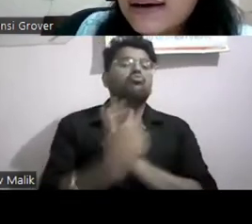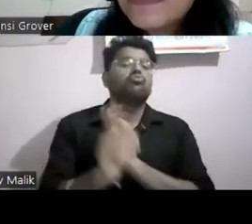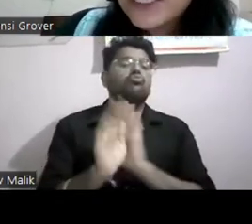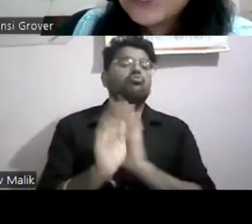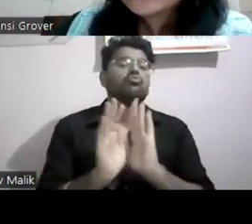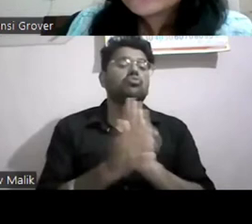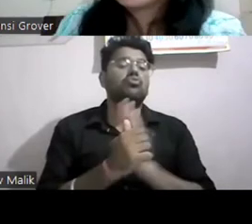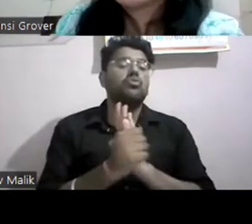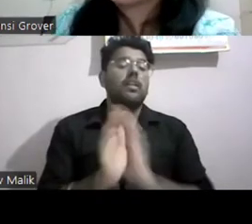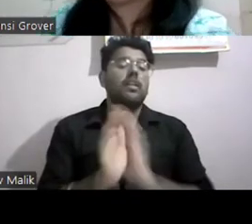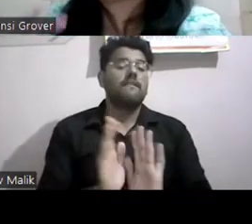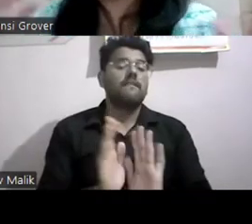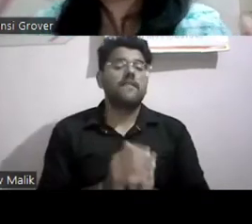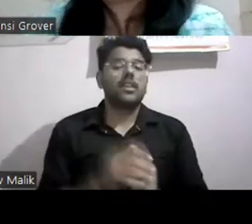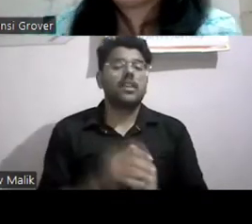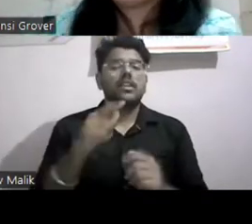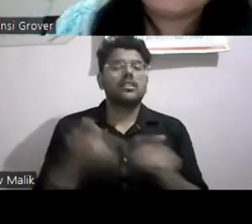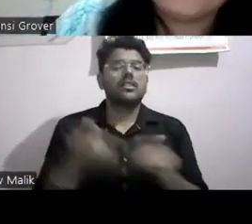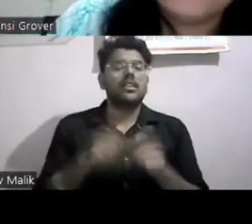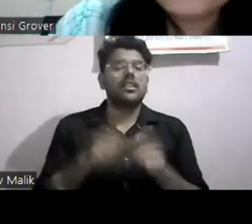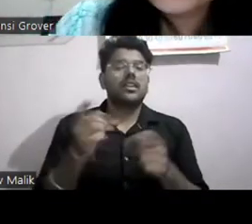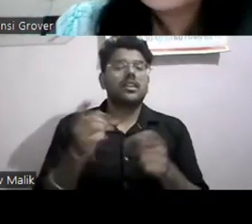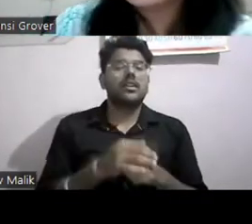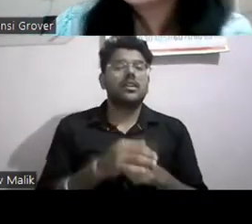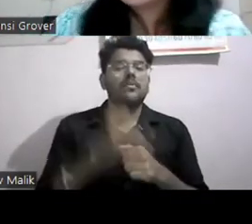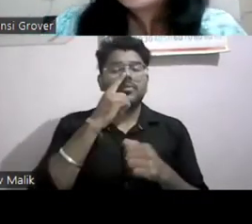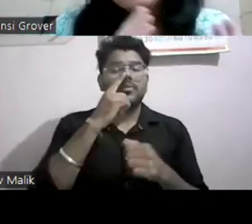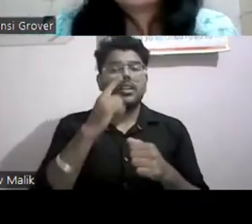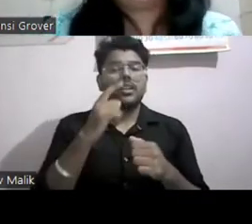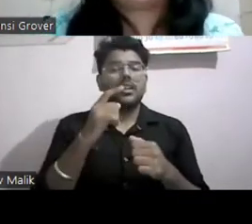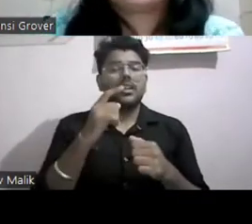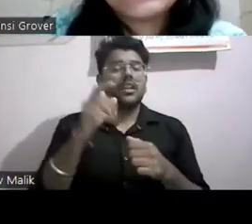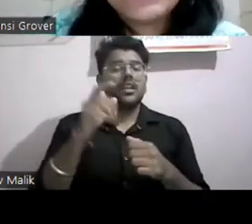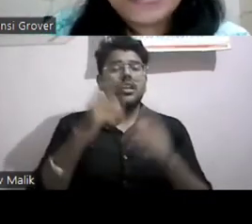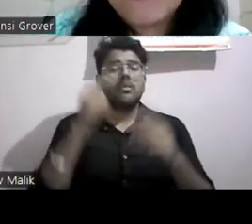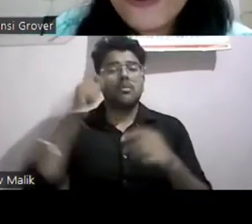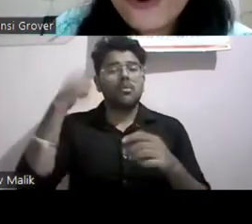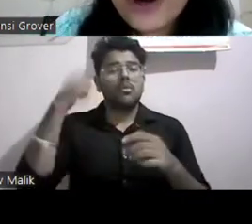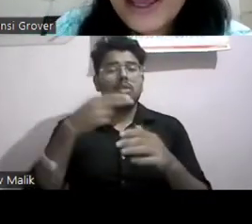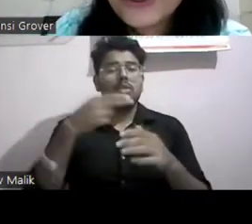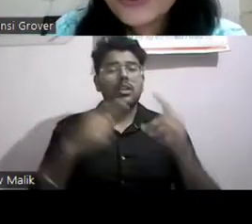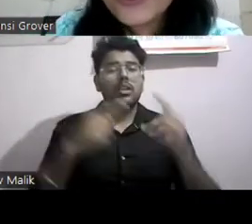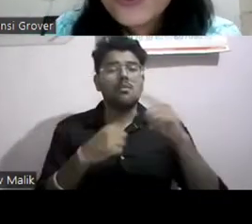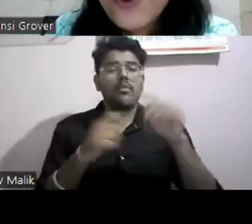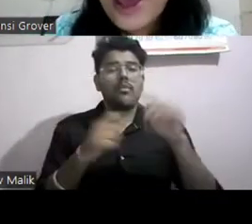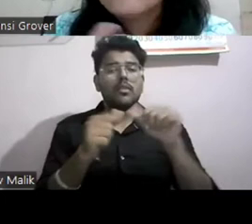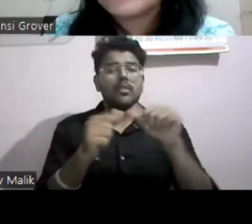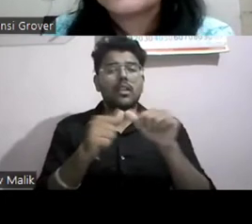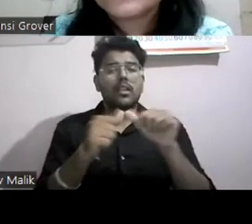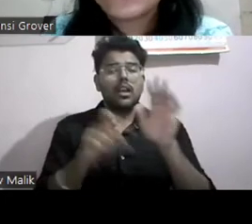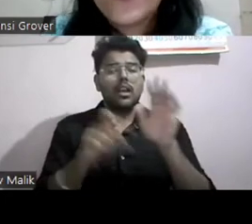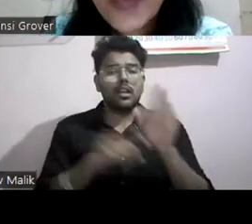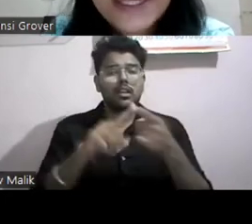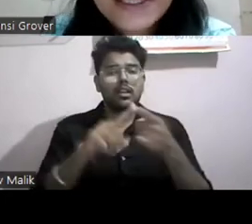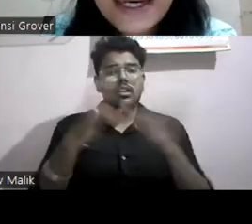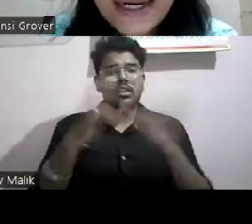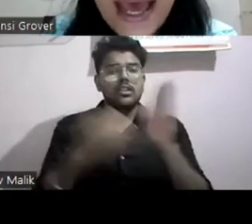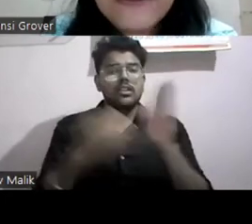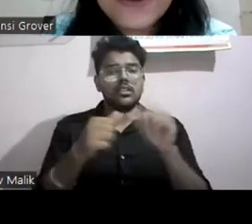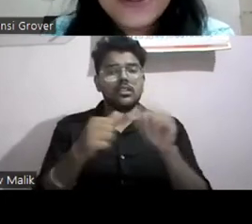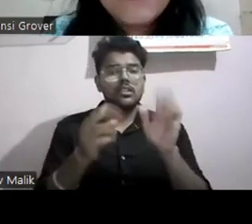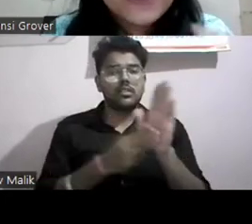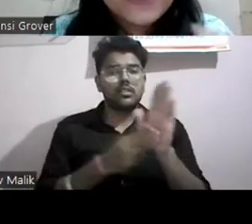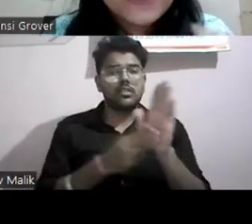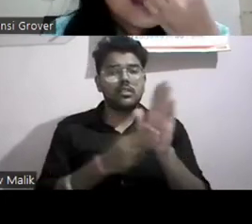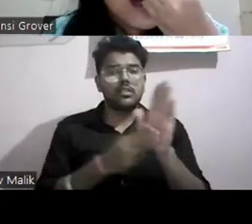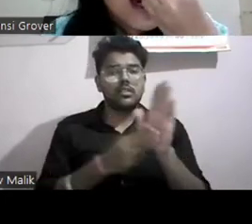telling Ishan about these different people who had dyslexia before and, you know, who have done so well in their